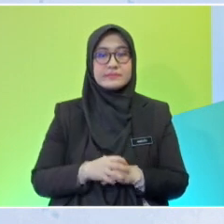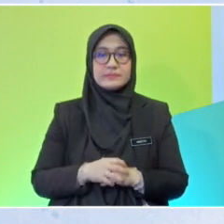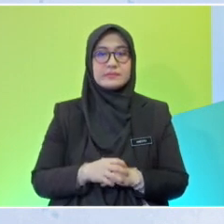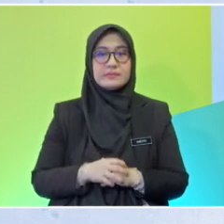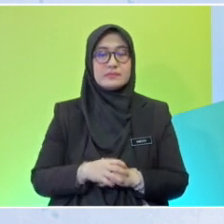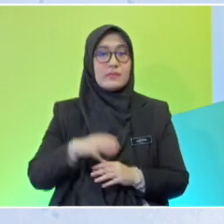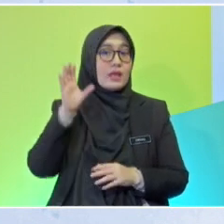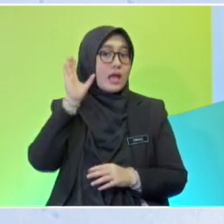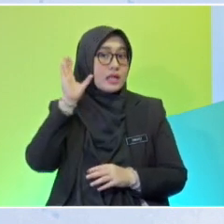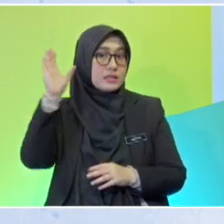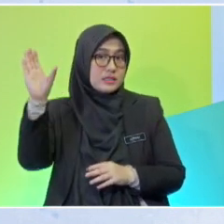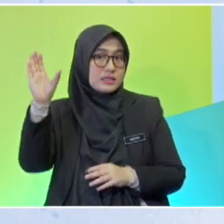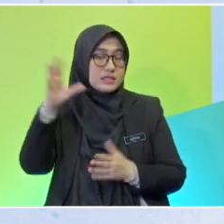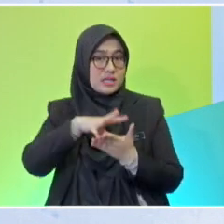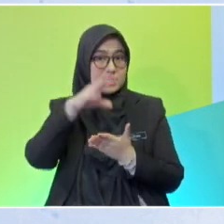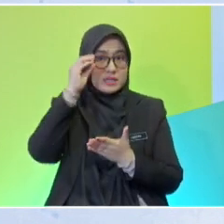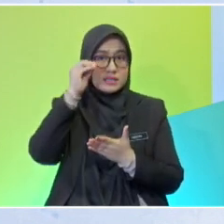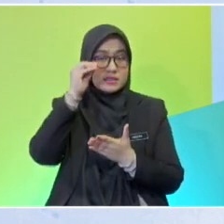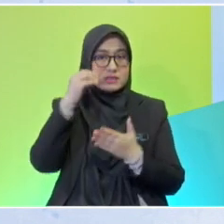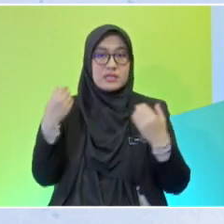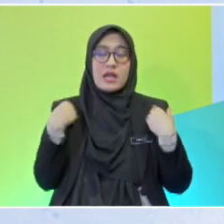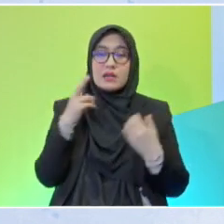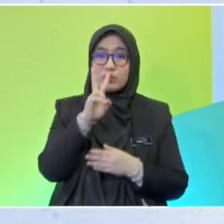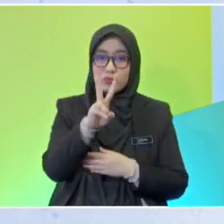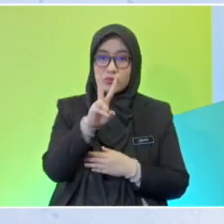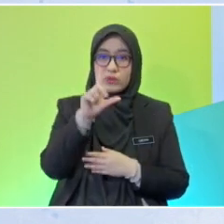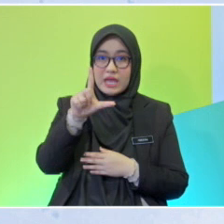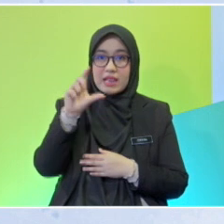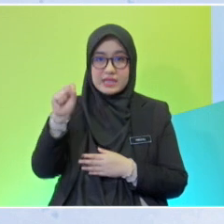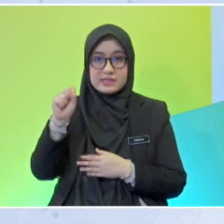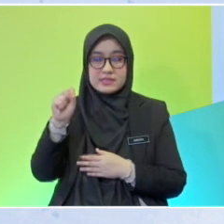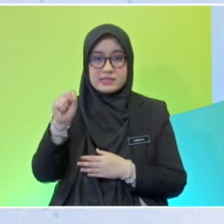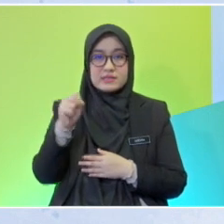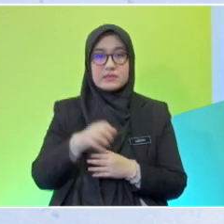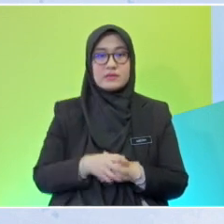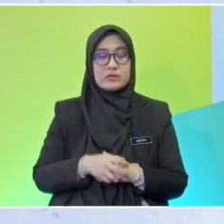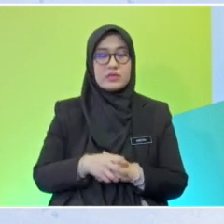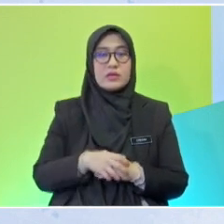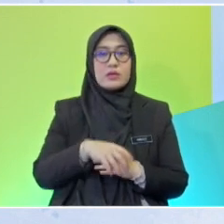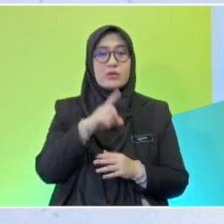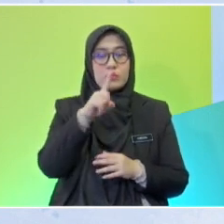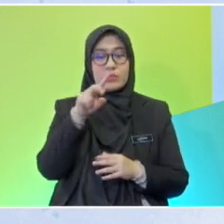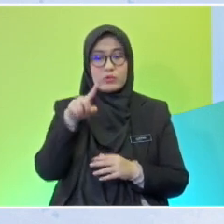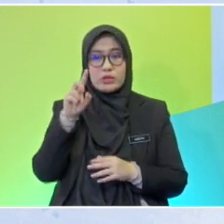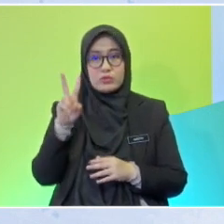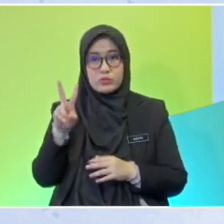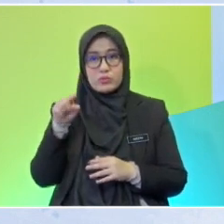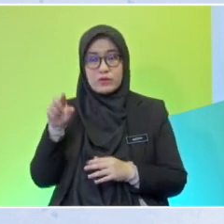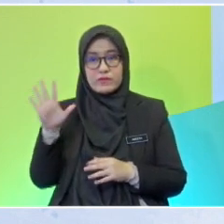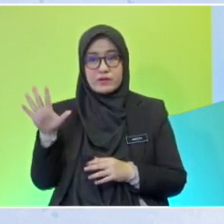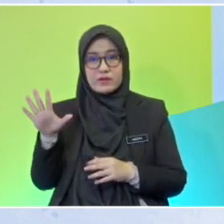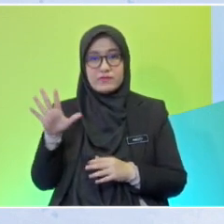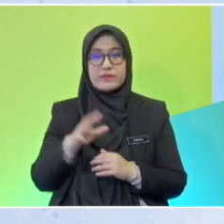listening lesson. I have got 2 learning standards here. The first learning standard is 1.2.5, Understand